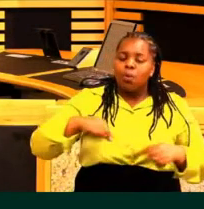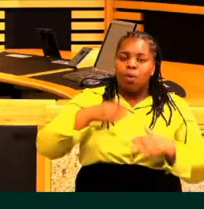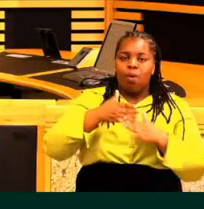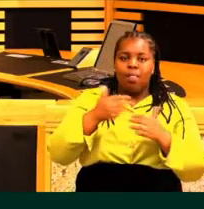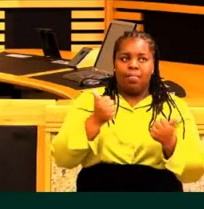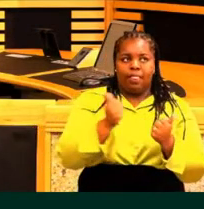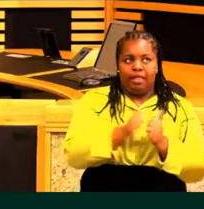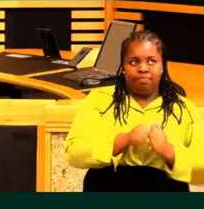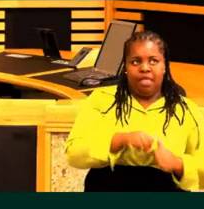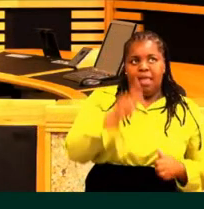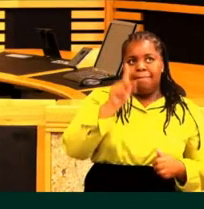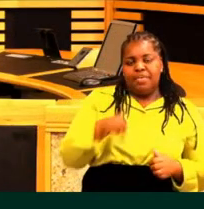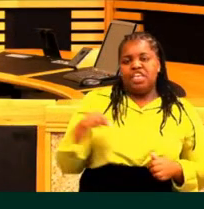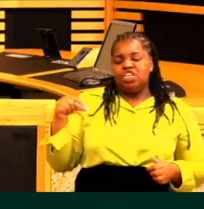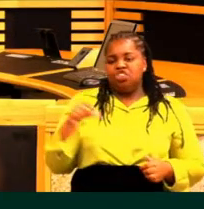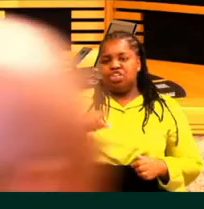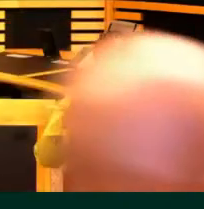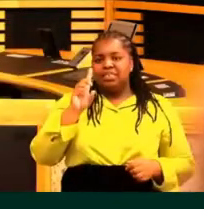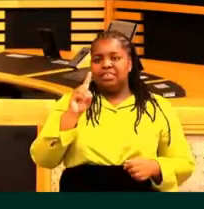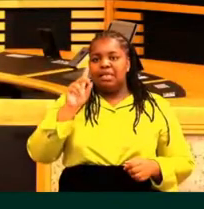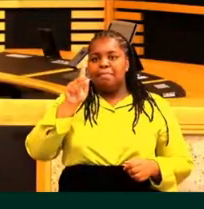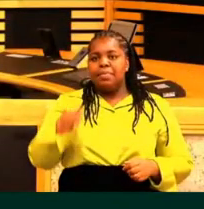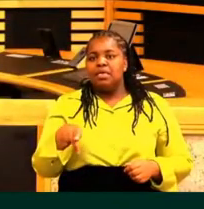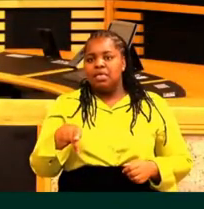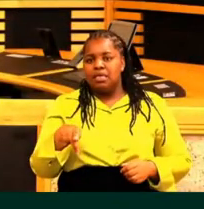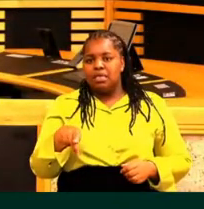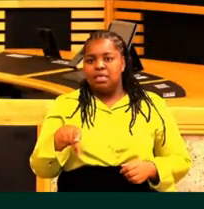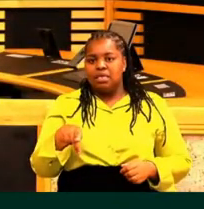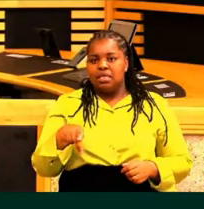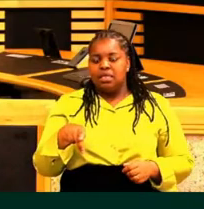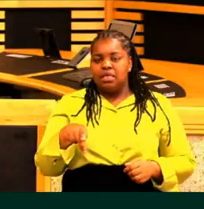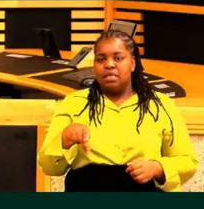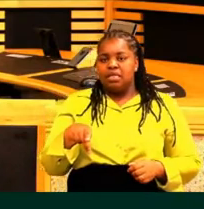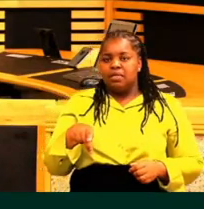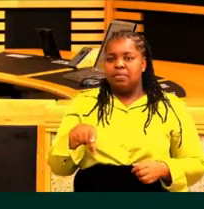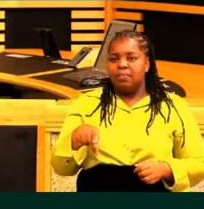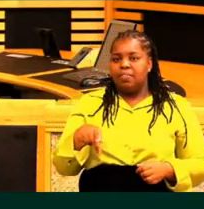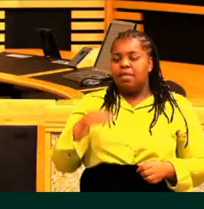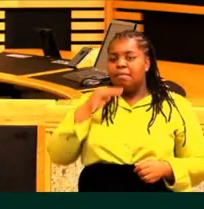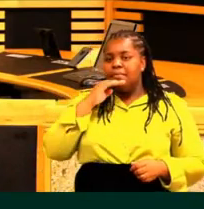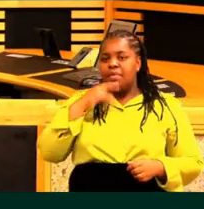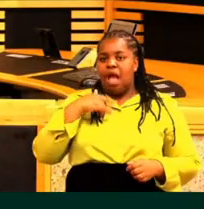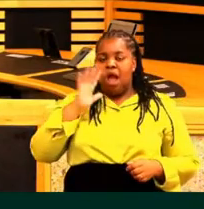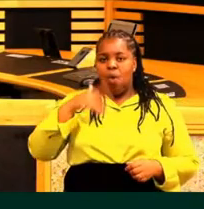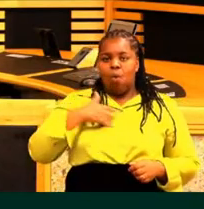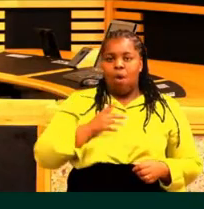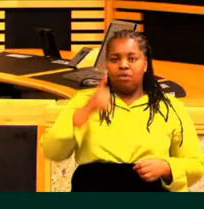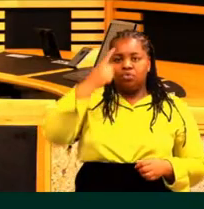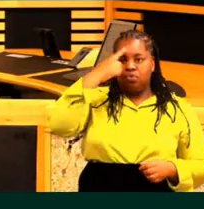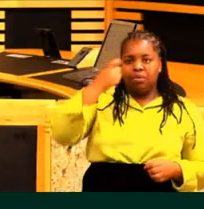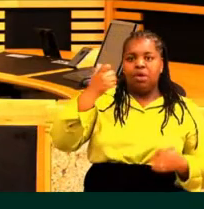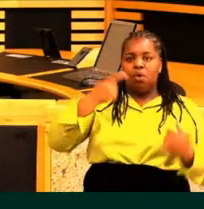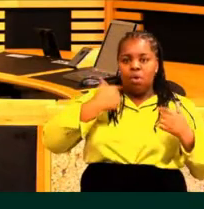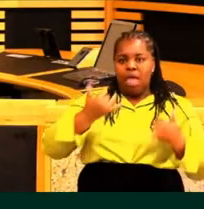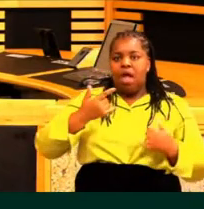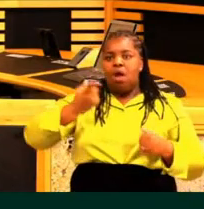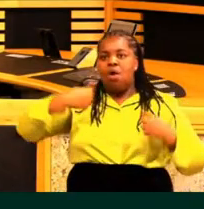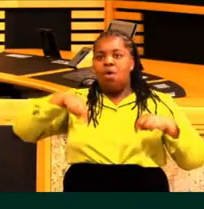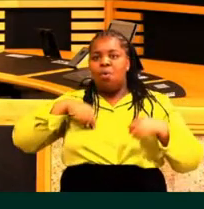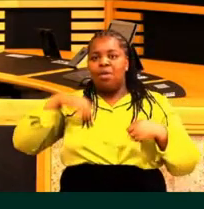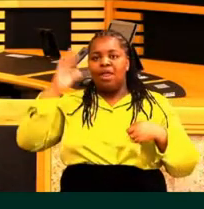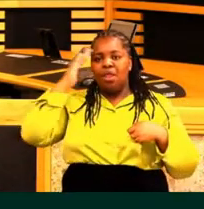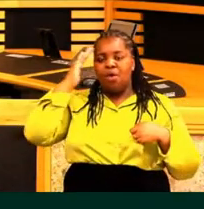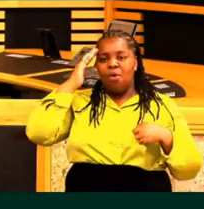pgdp the provincial government development plan which I want to believe we all know it by heart now